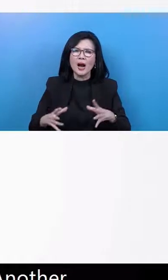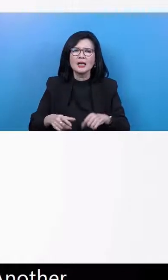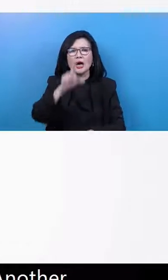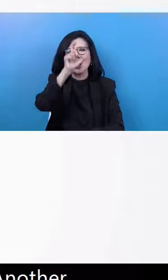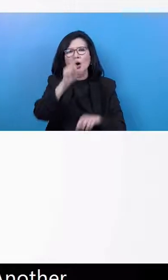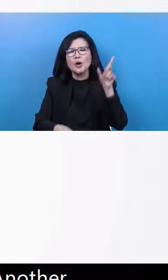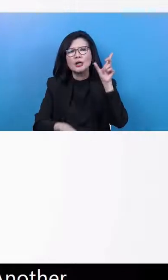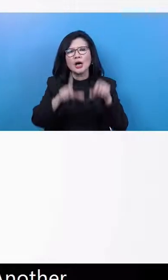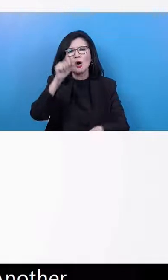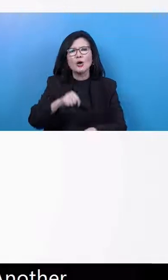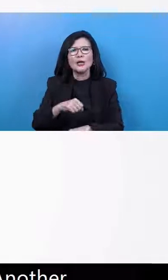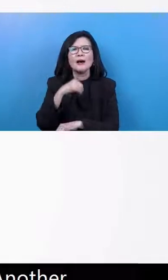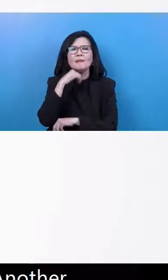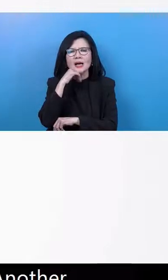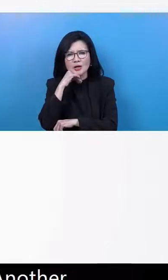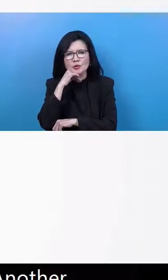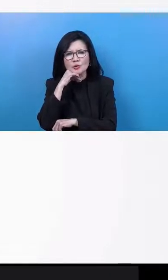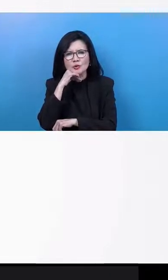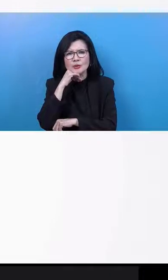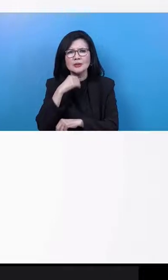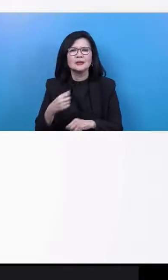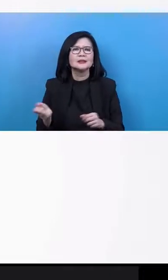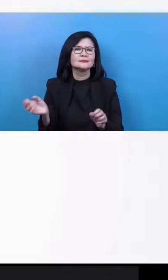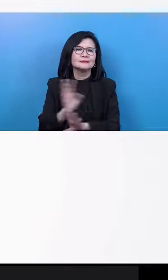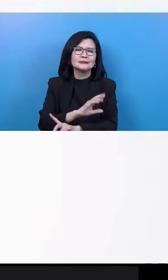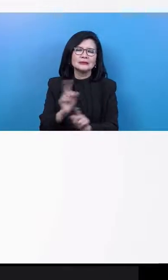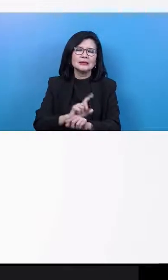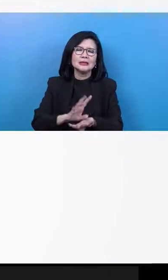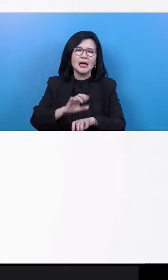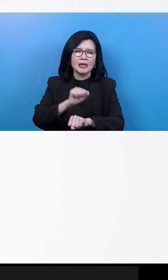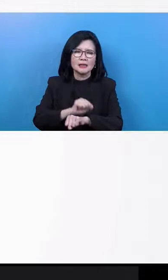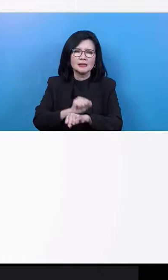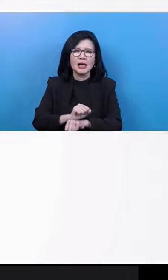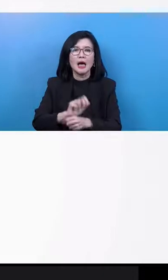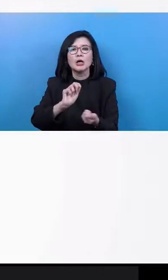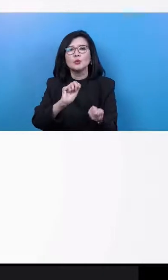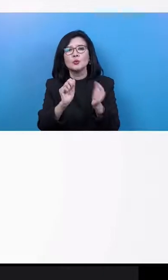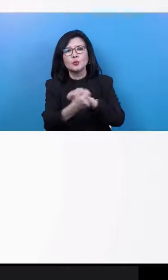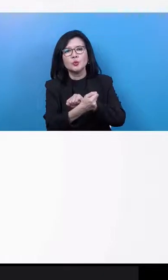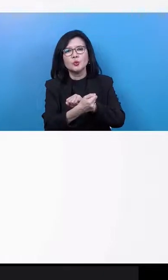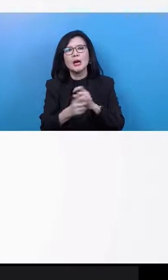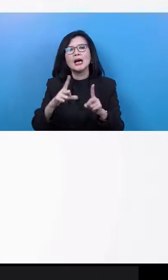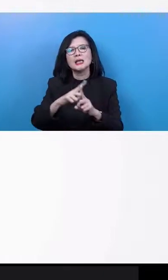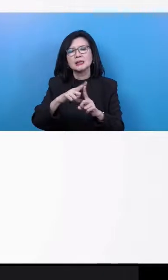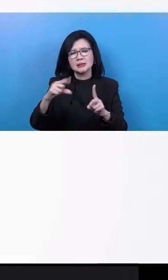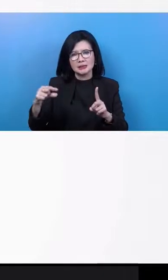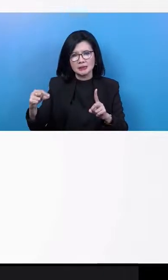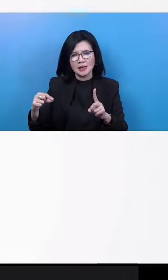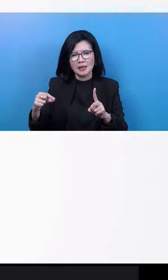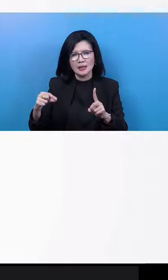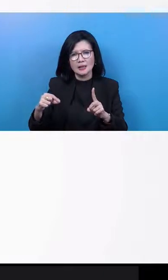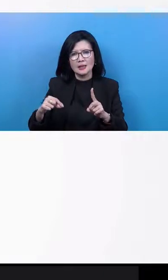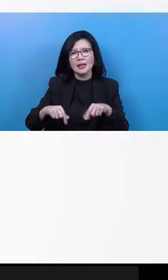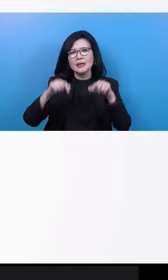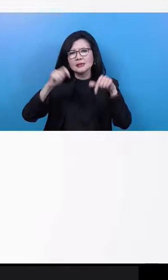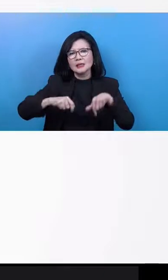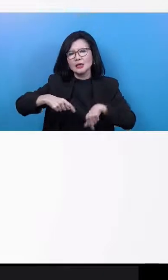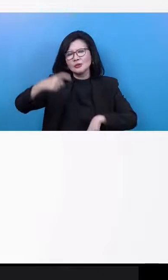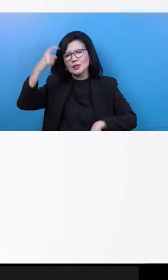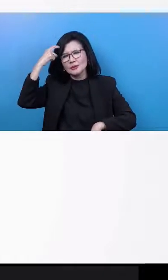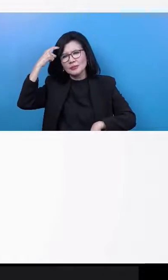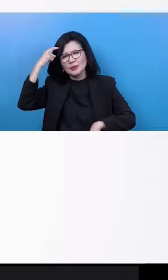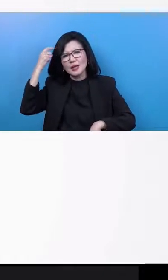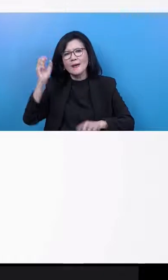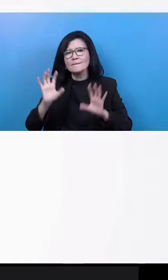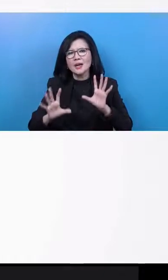the accelerations in the digital transformations. This is reflected, among others, by the continuous increase in terms of internet penetrations in